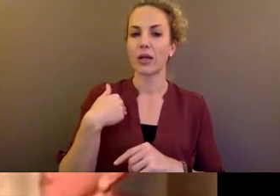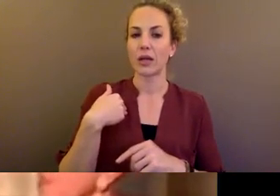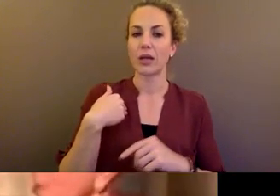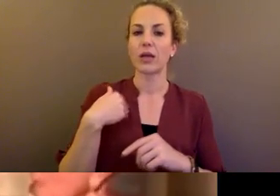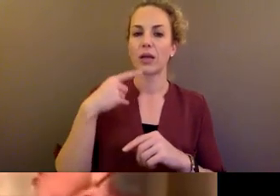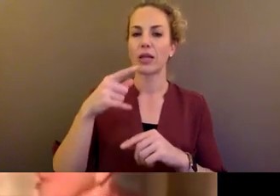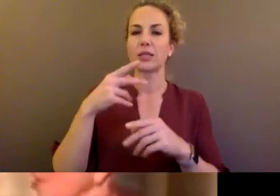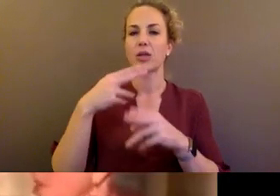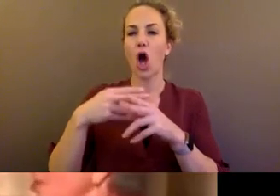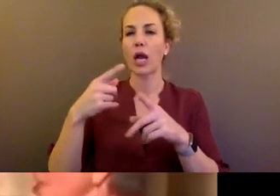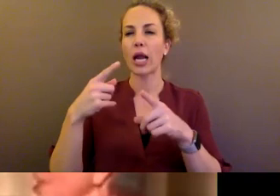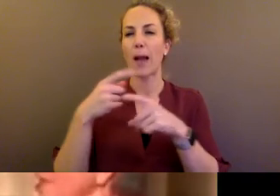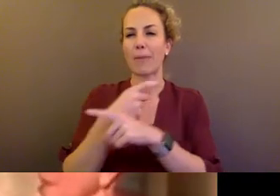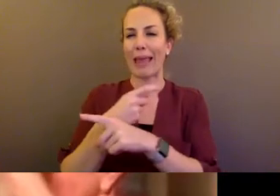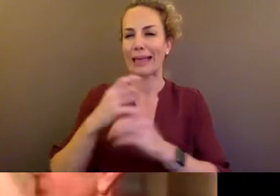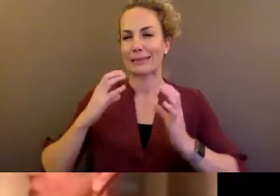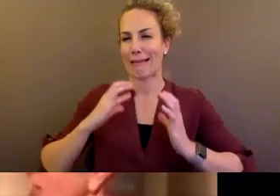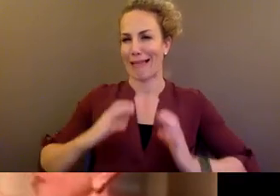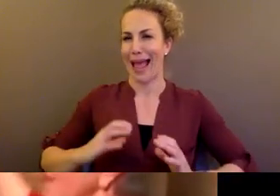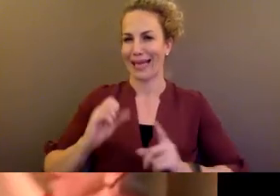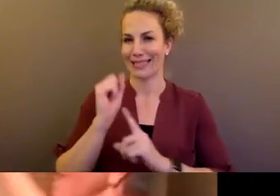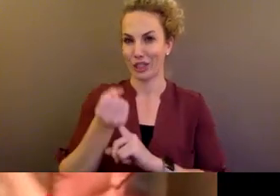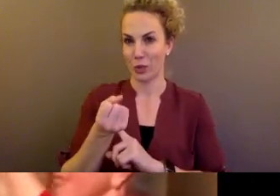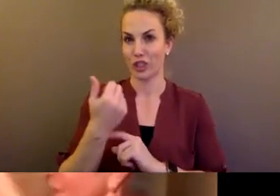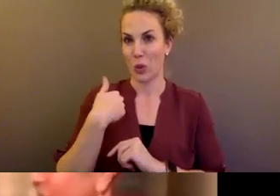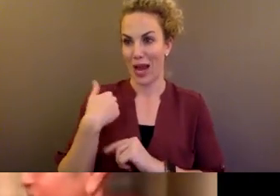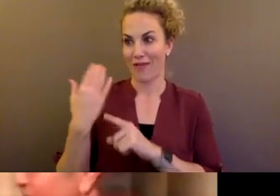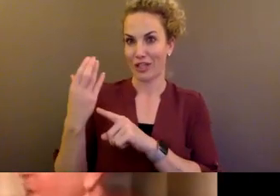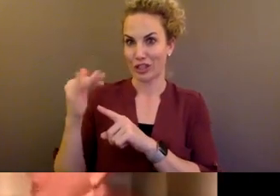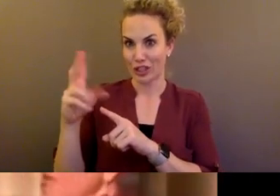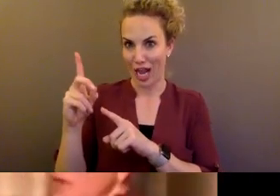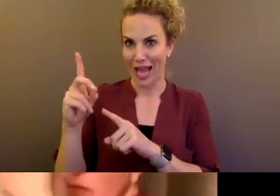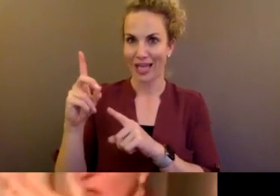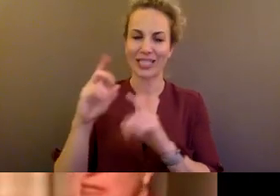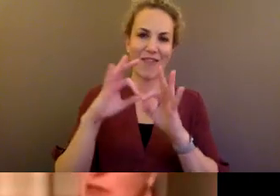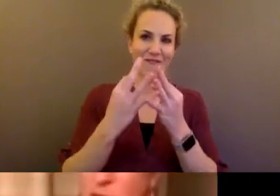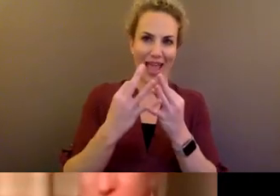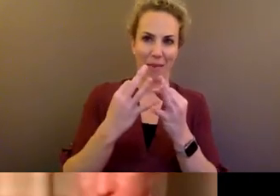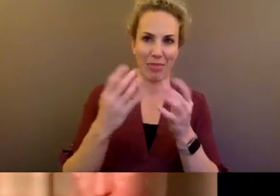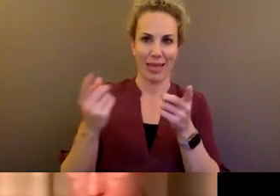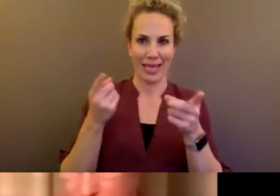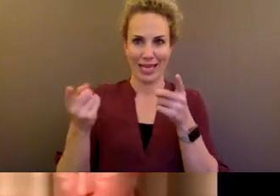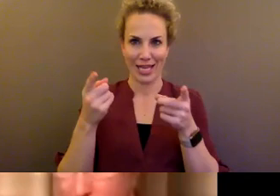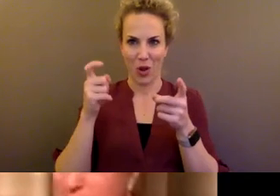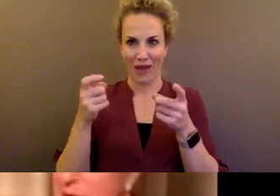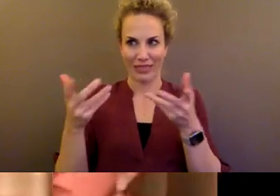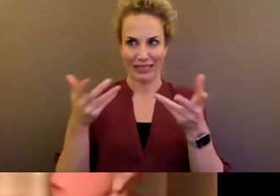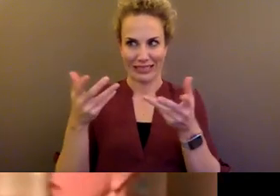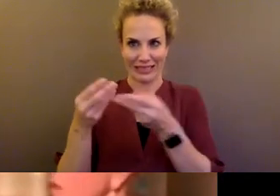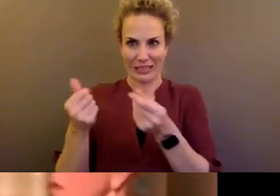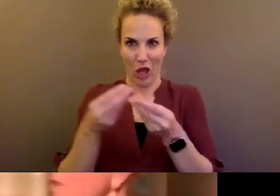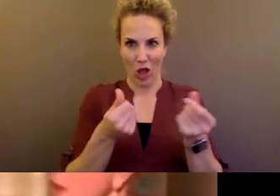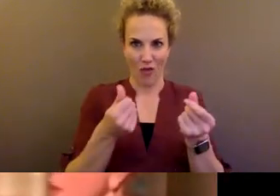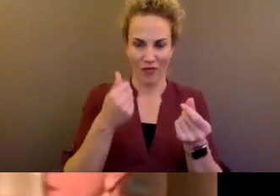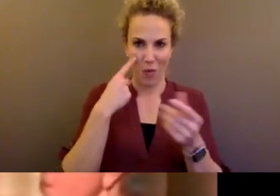called a complex client situation. You have a child, you have a family member to deal with. And